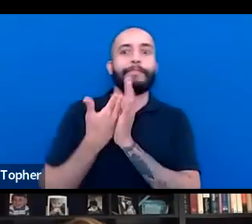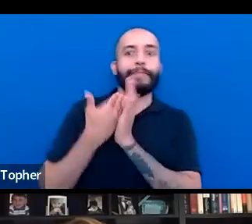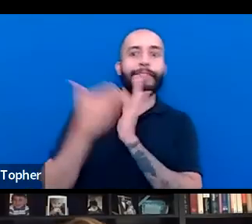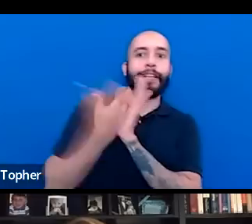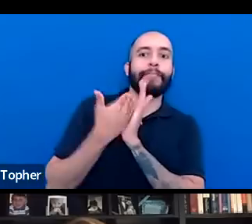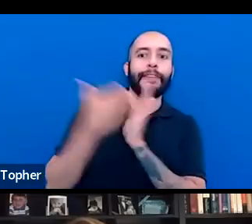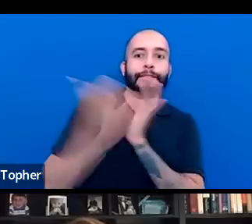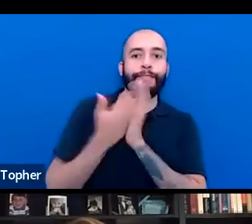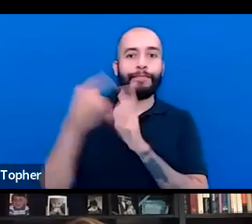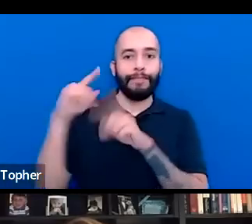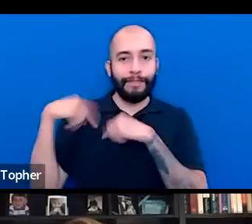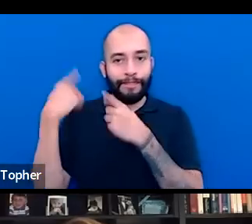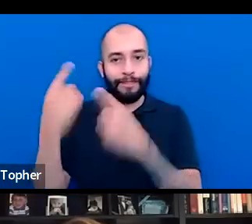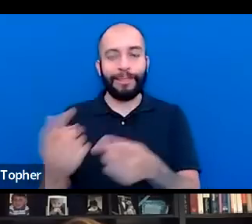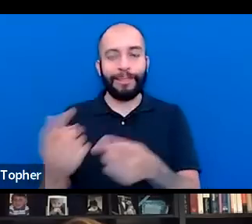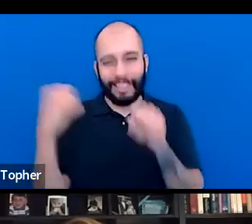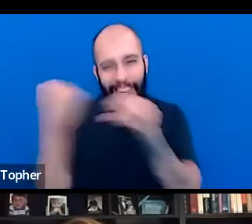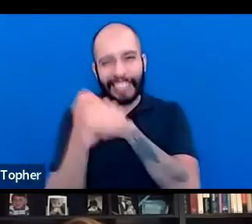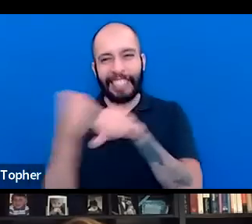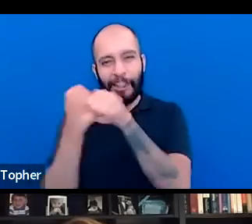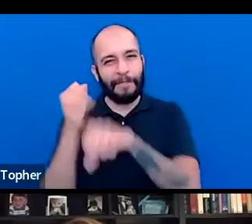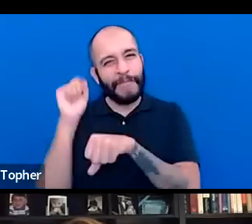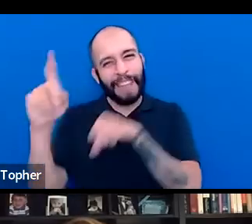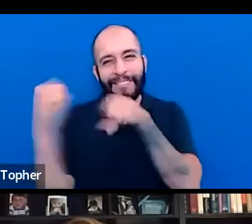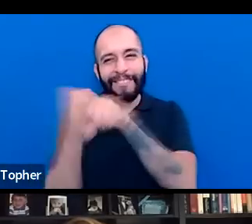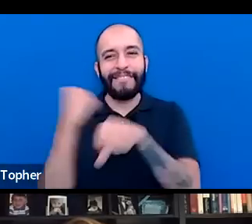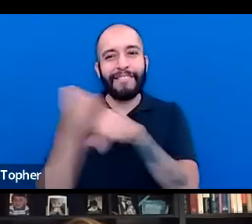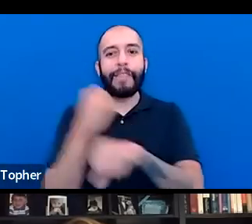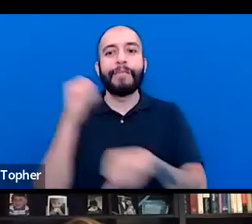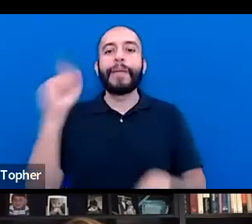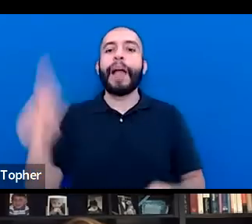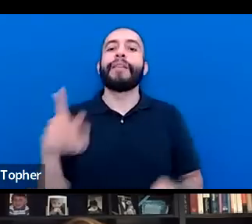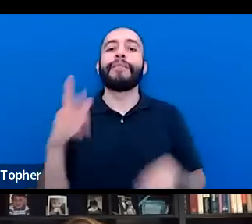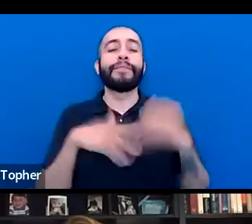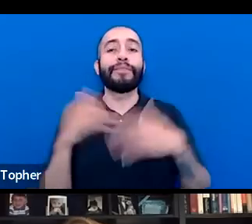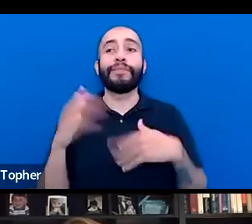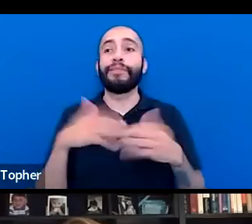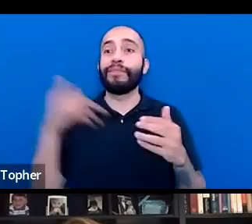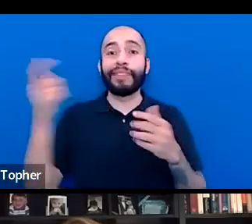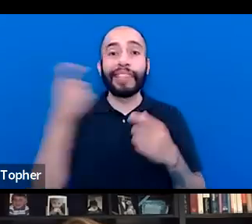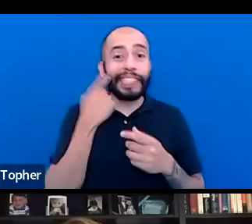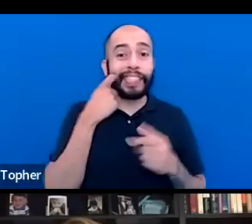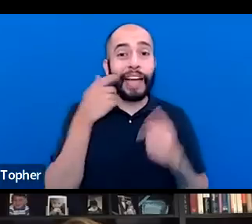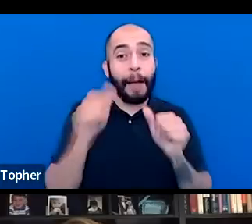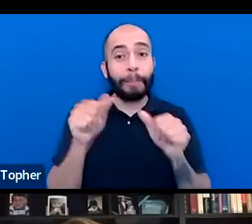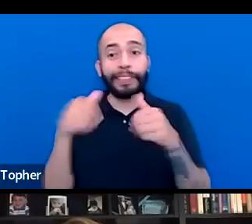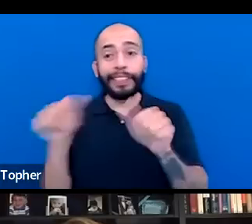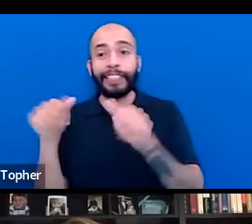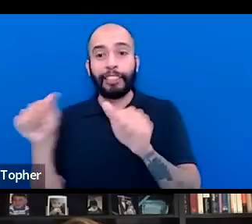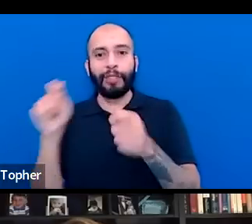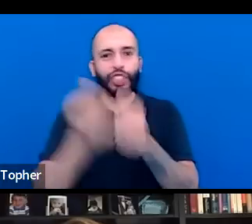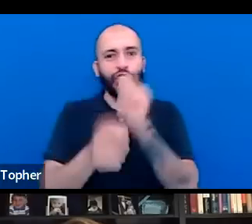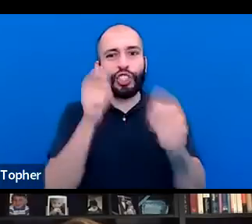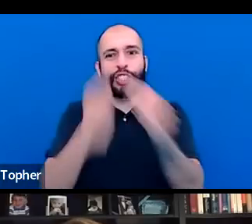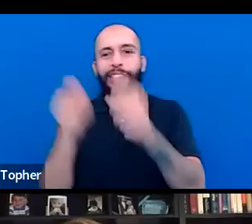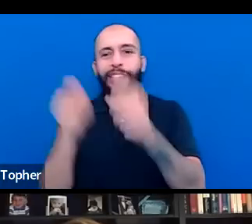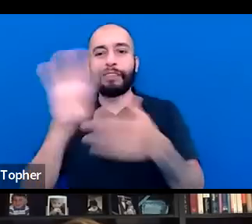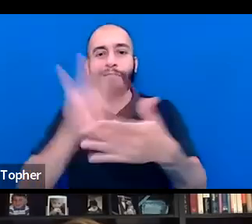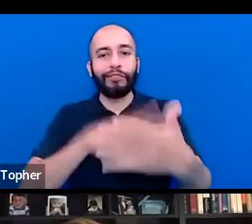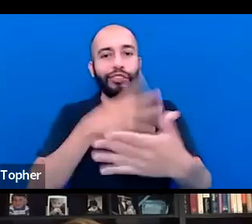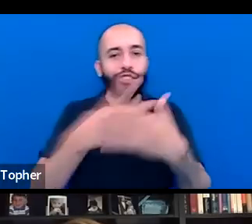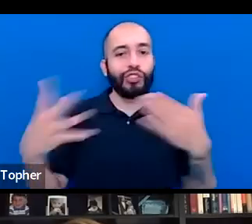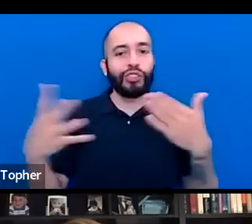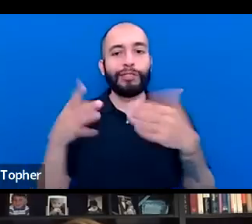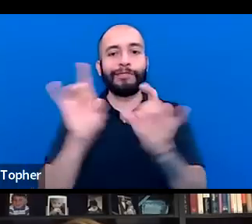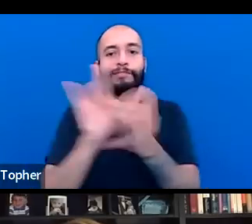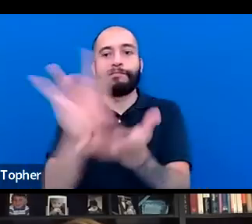with their latest attempts to change everyone's availability and force people out, that there are certain things that only a union can prevent the company from